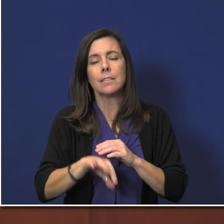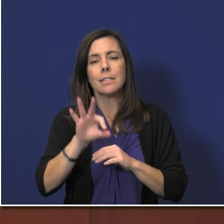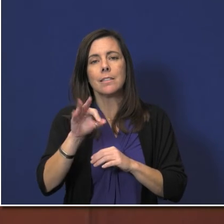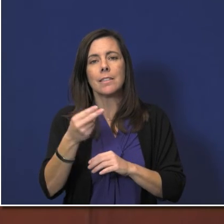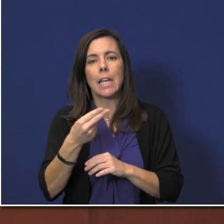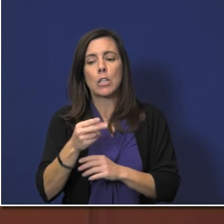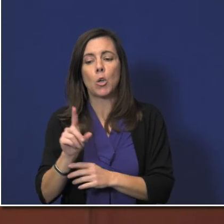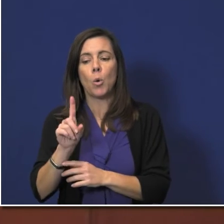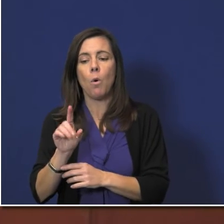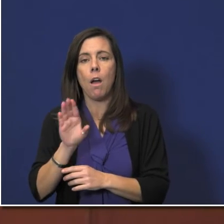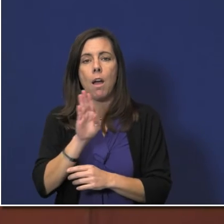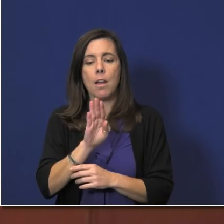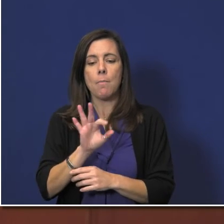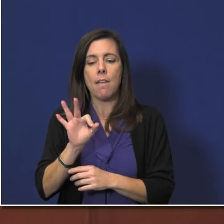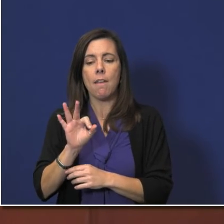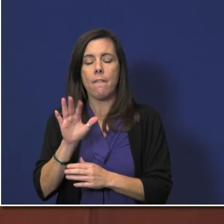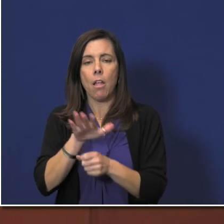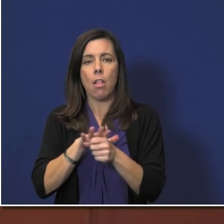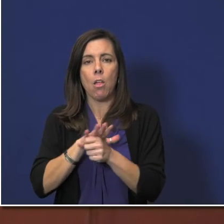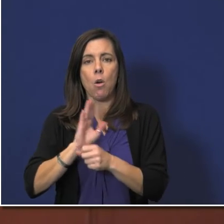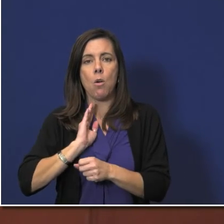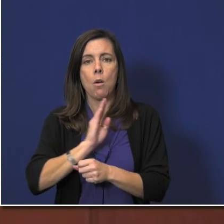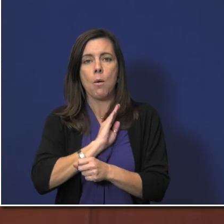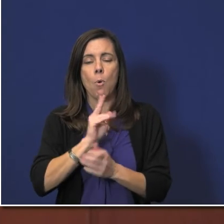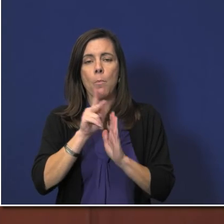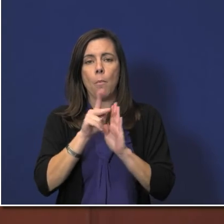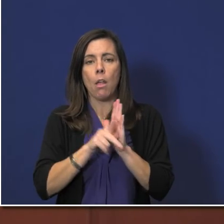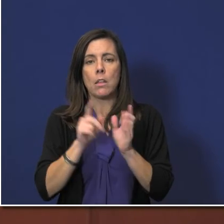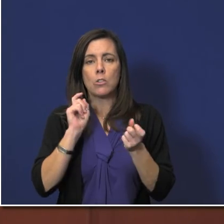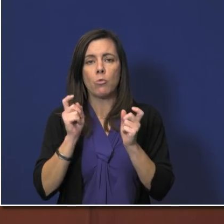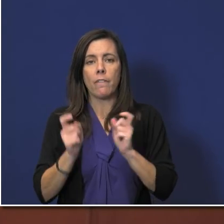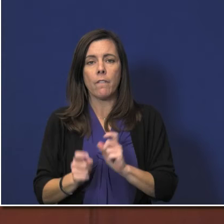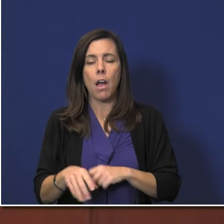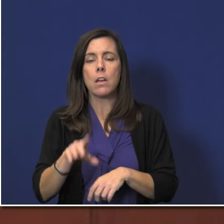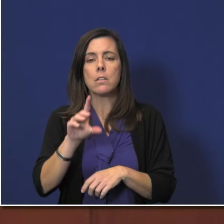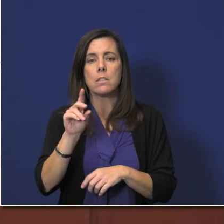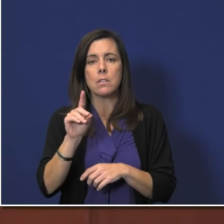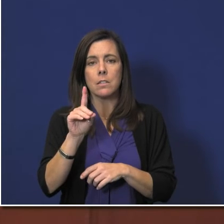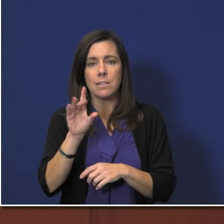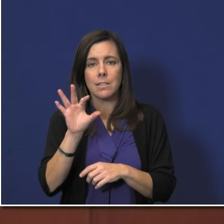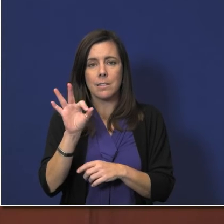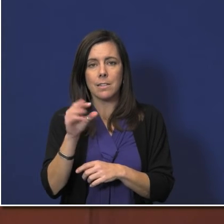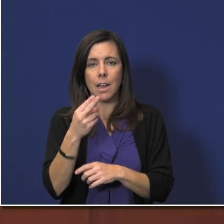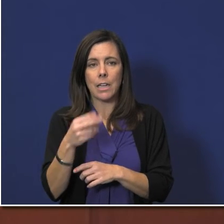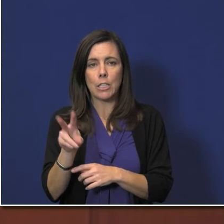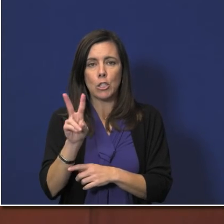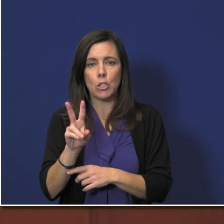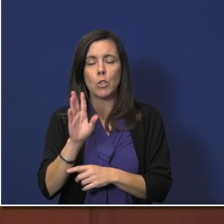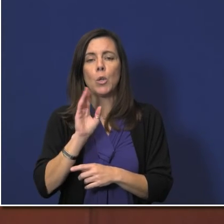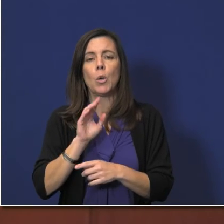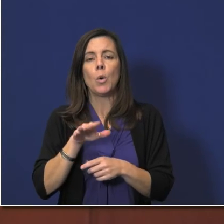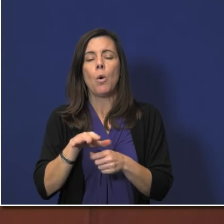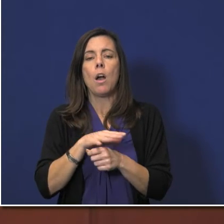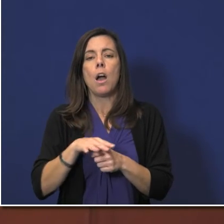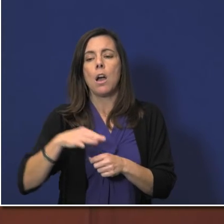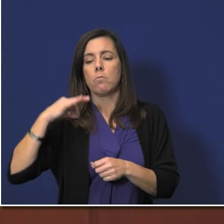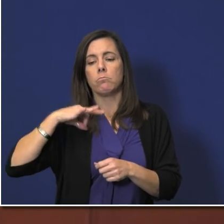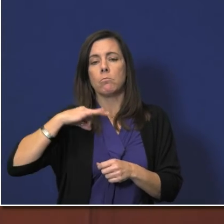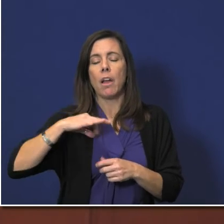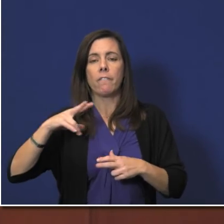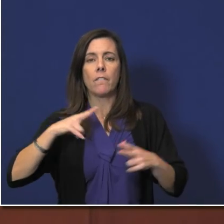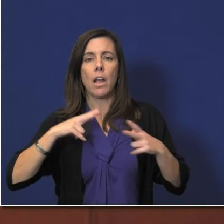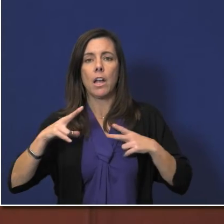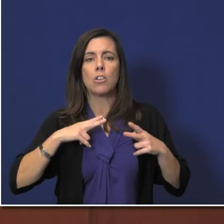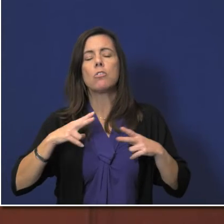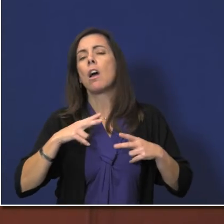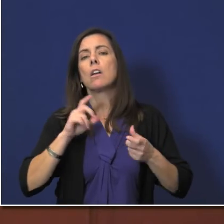9H1, BF local board policies are revised. 9H2, DED local compensation and benefits, vacations on holidays